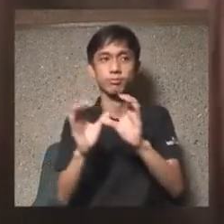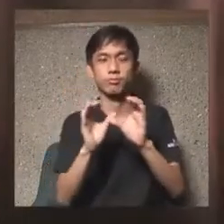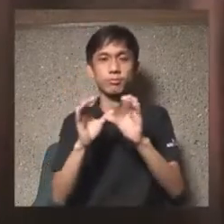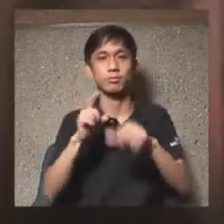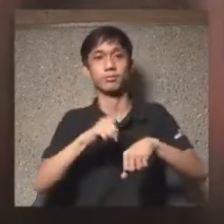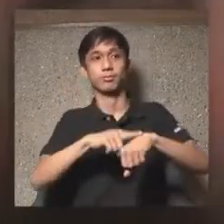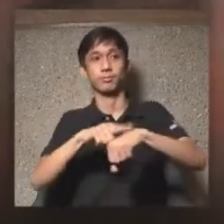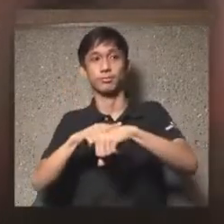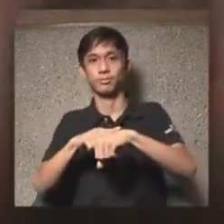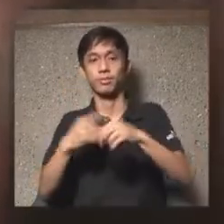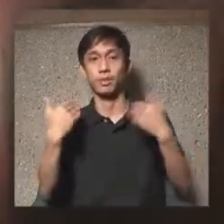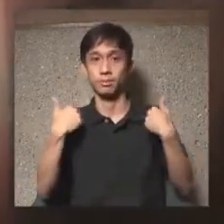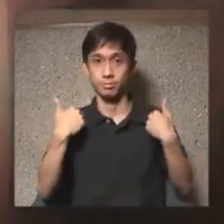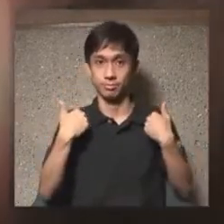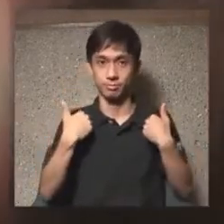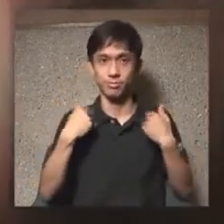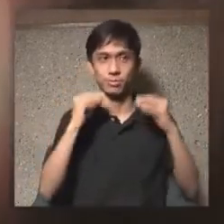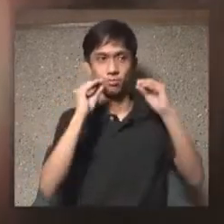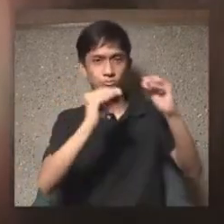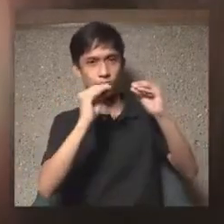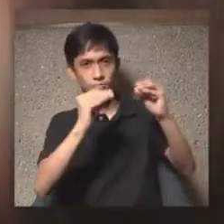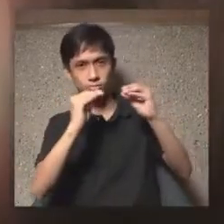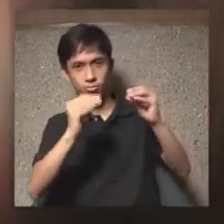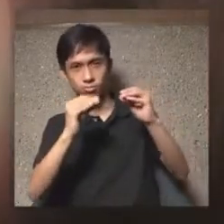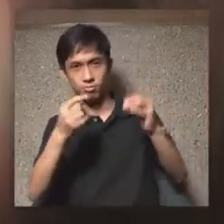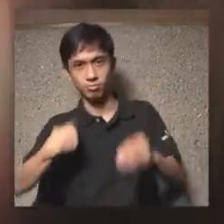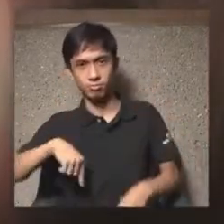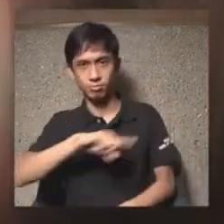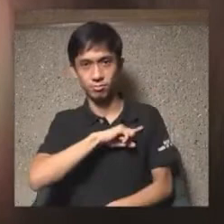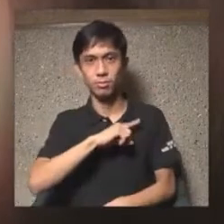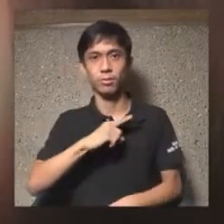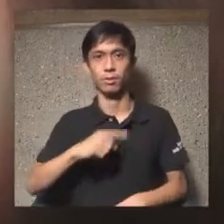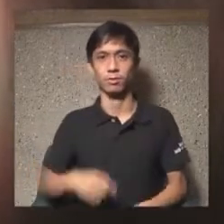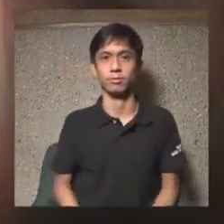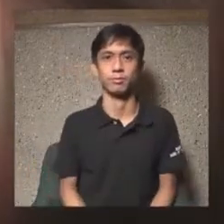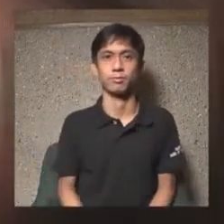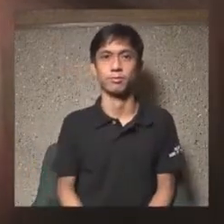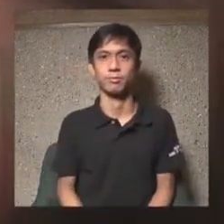instructors or DIs, yes? And I got to learn